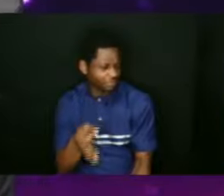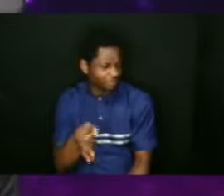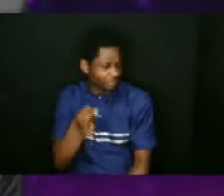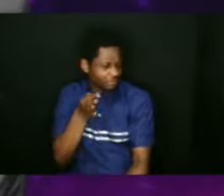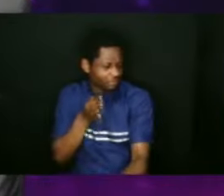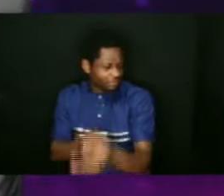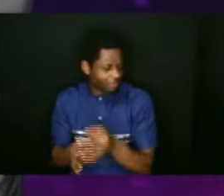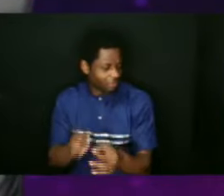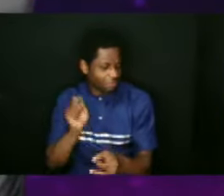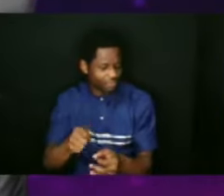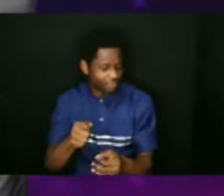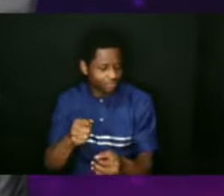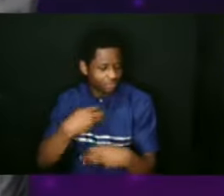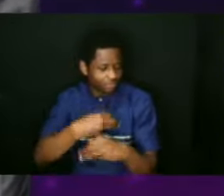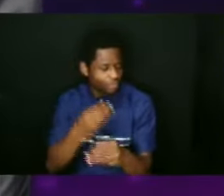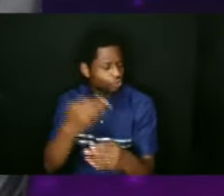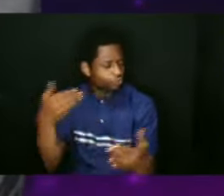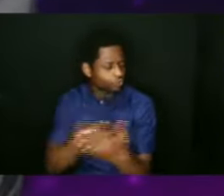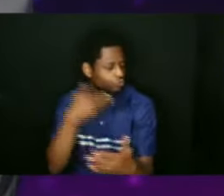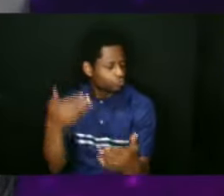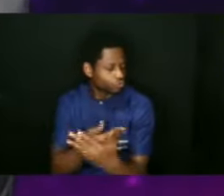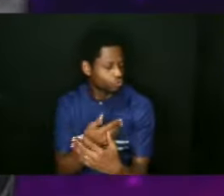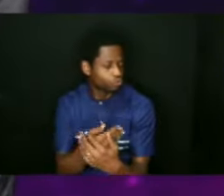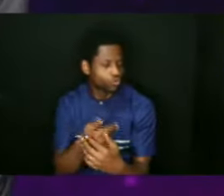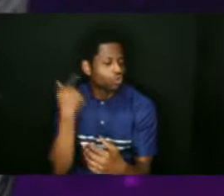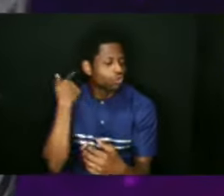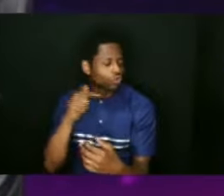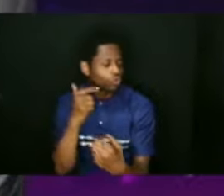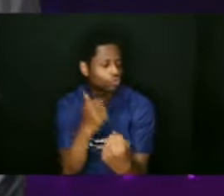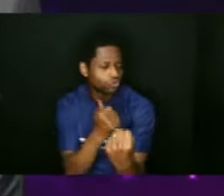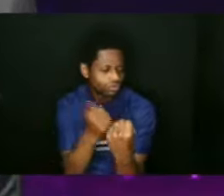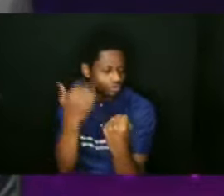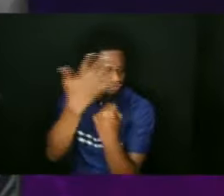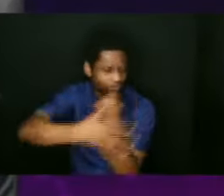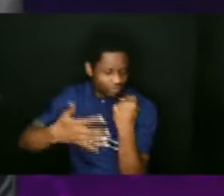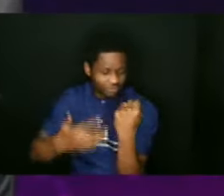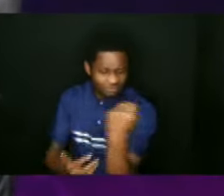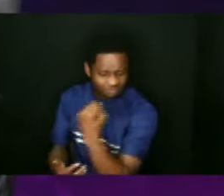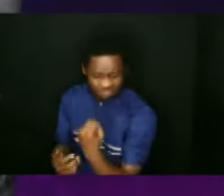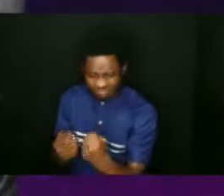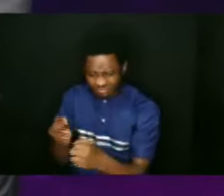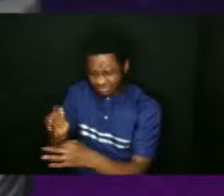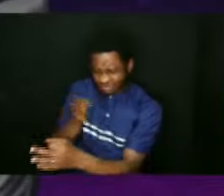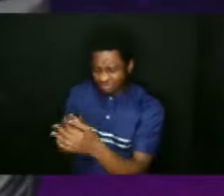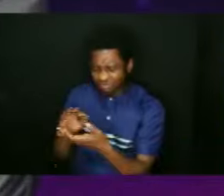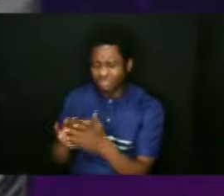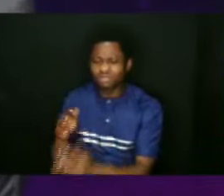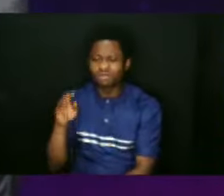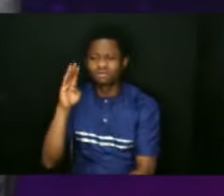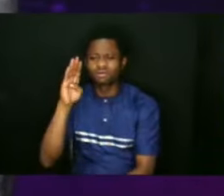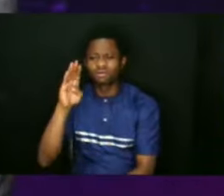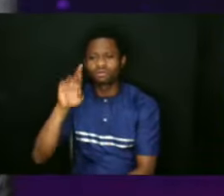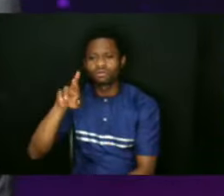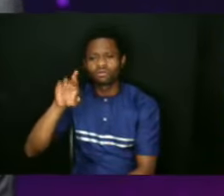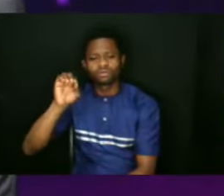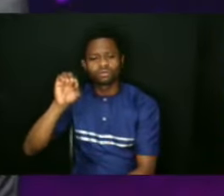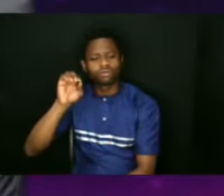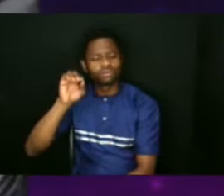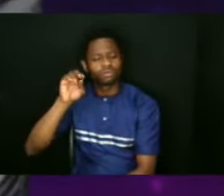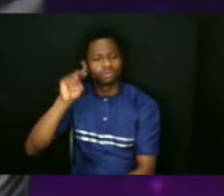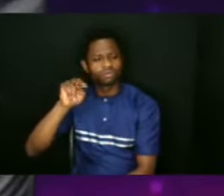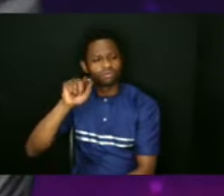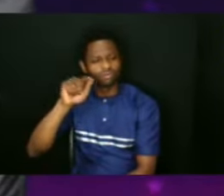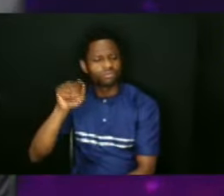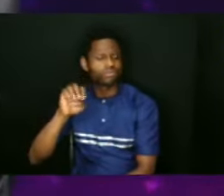this sika ebe si sika cham ebe si ni ya be si sa ne mo no o ye ko bredie. May the Lord help us.